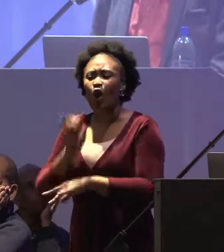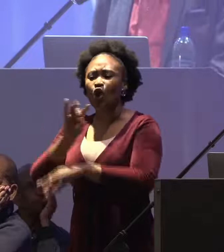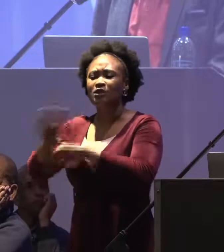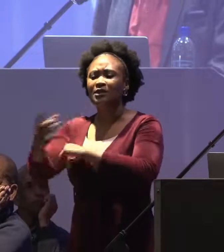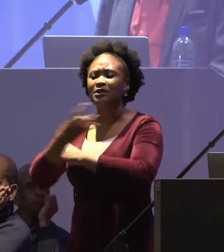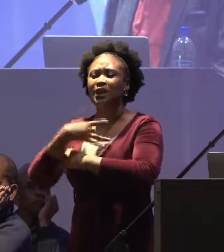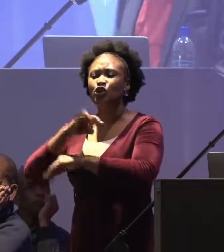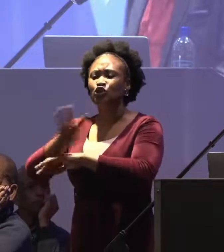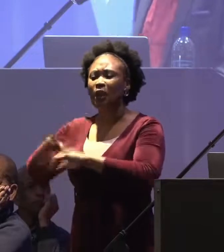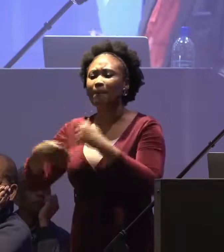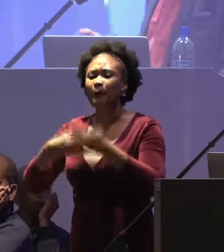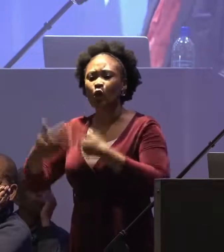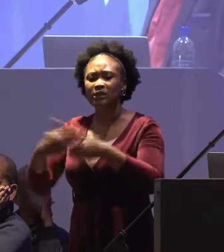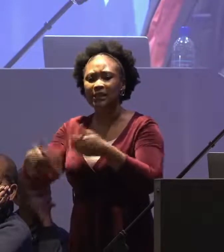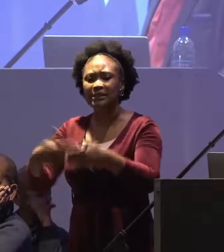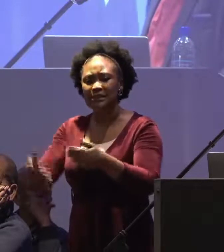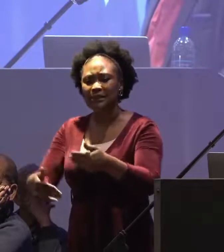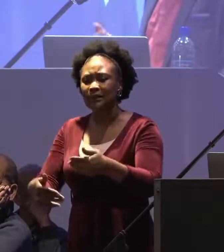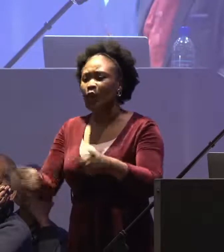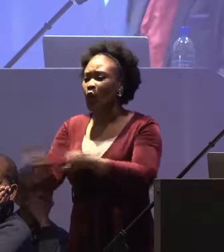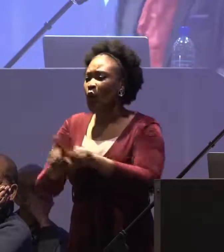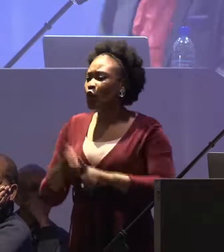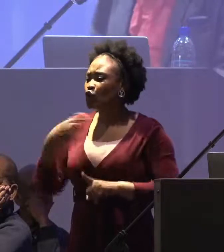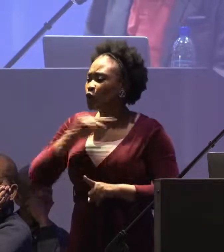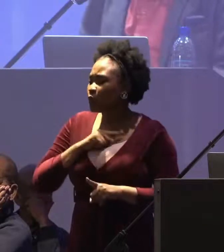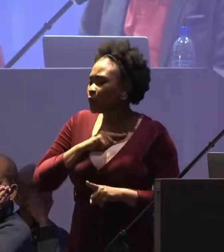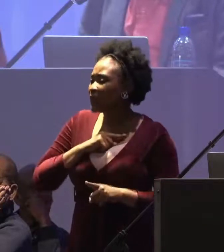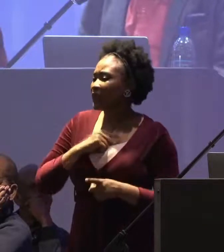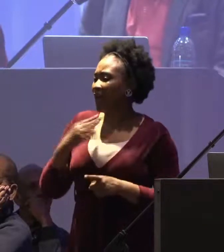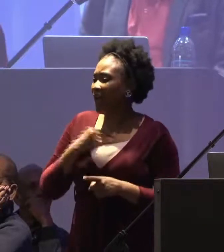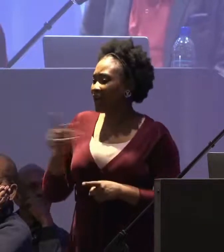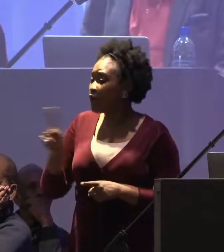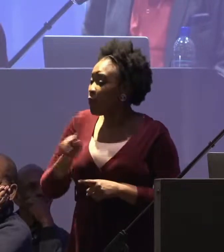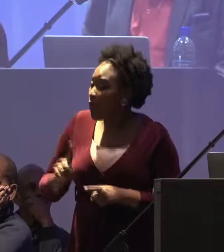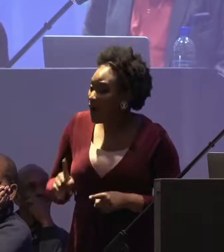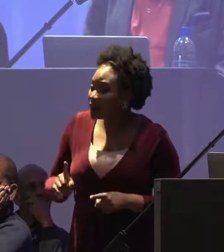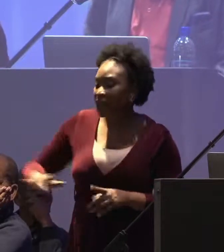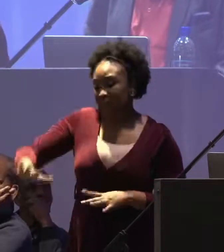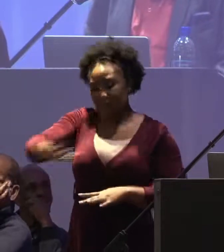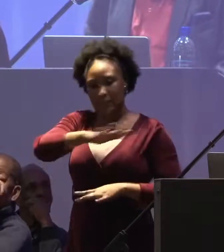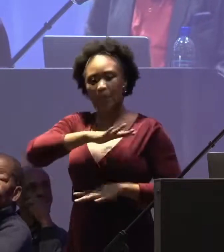processes. As indicated, we do have the platforms